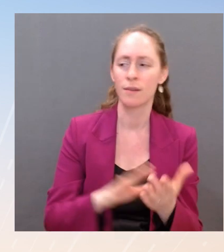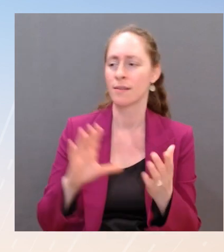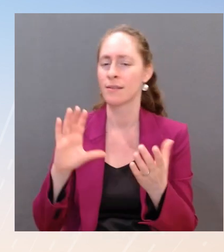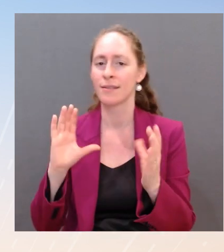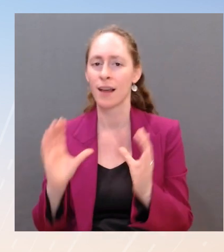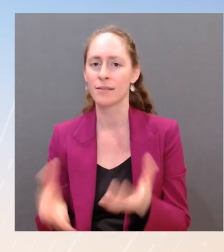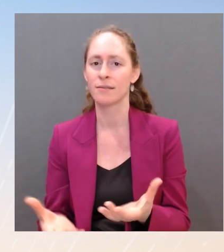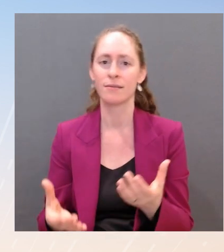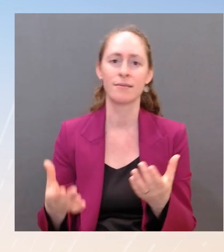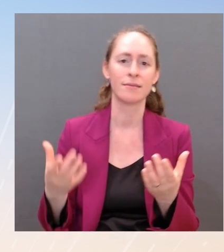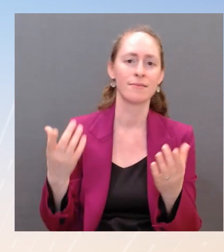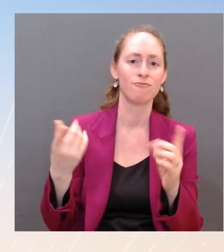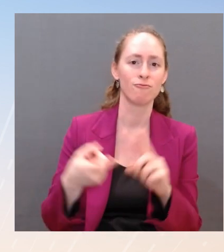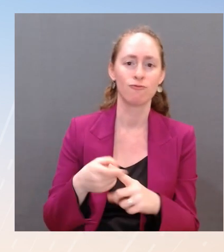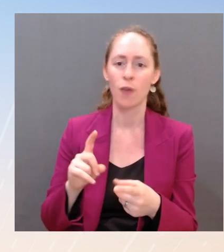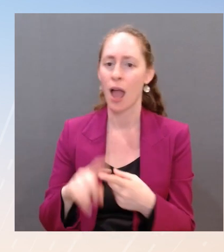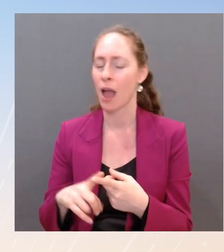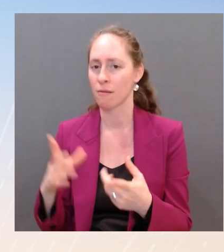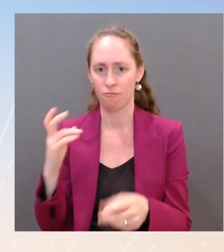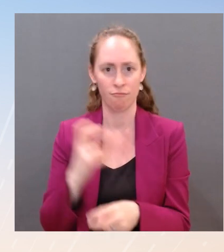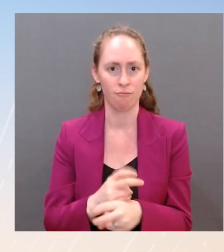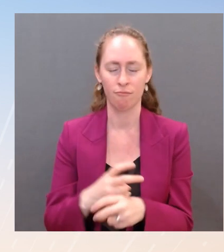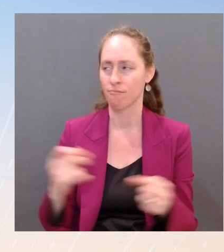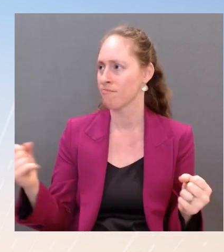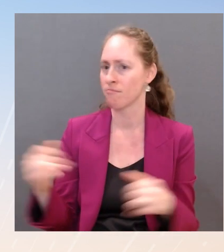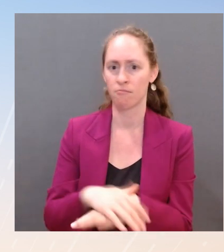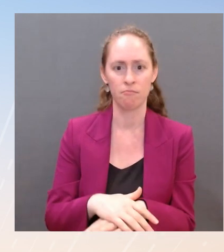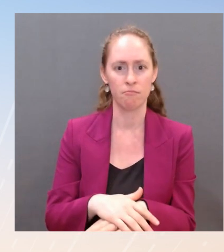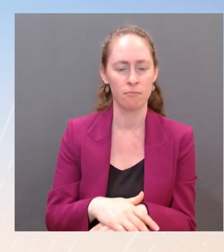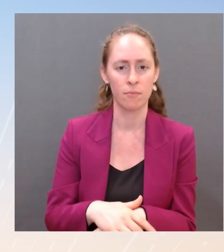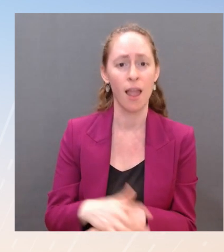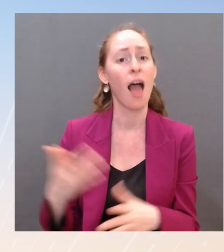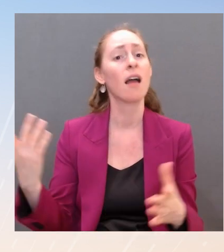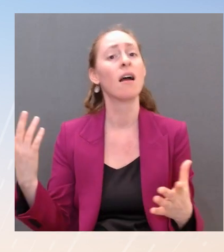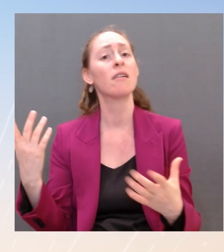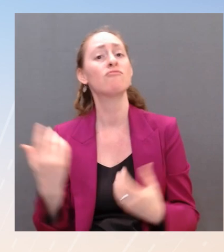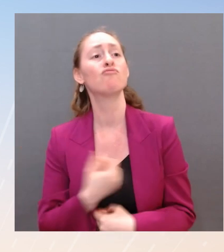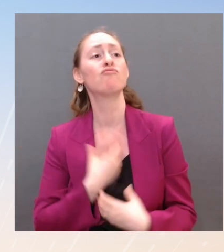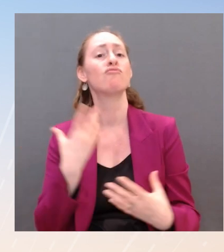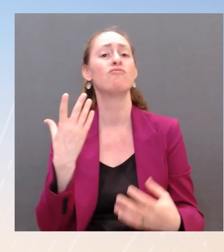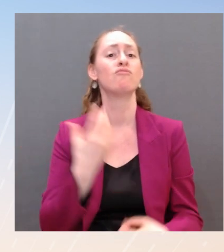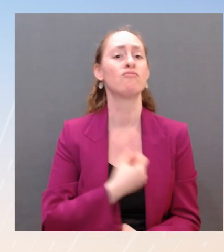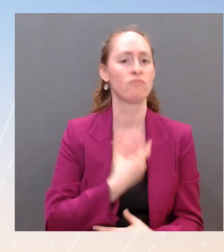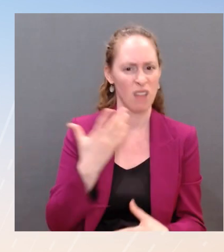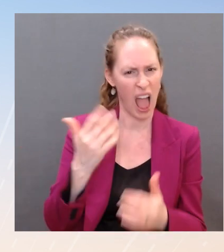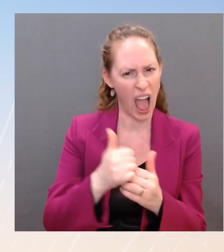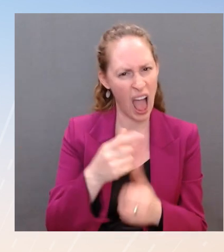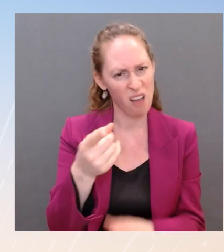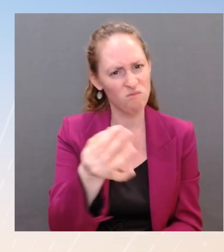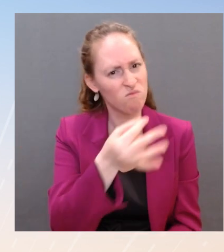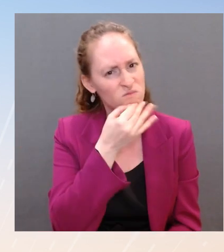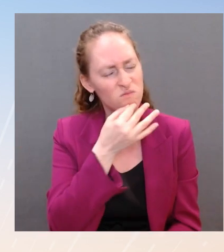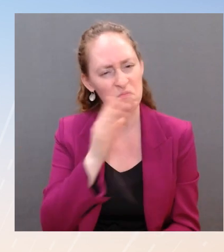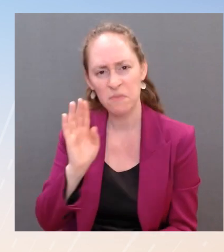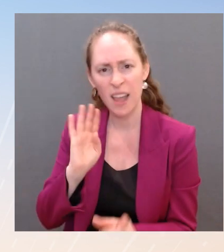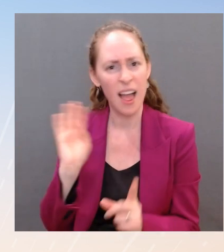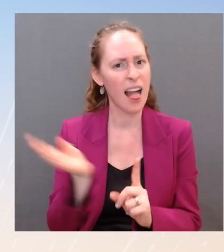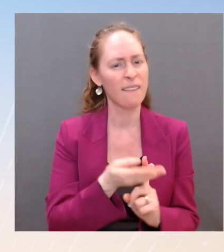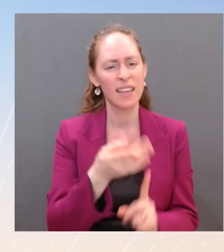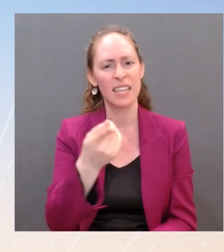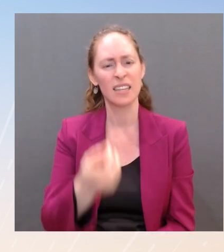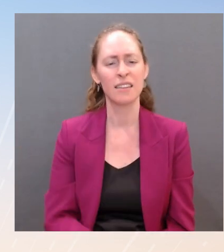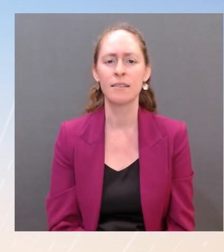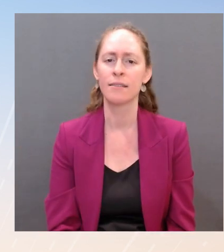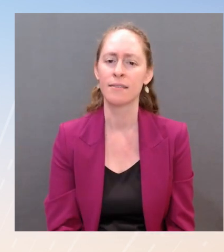subject which has still stigma associated with it. How did you do that? How did you get folks together around this issue? Yeah,